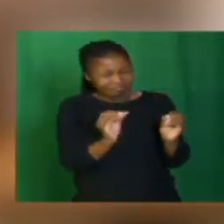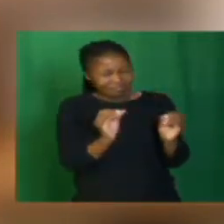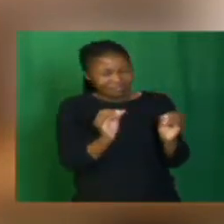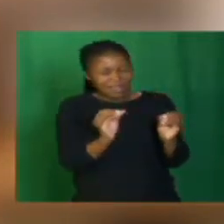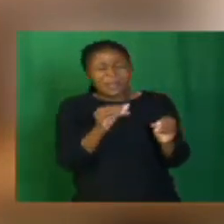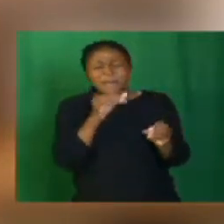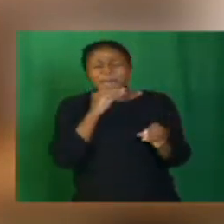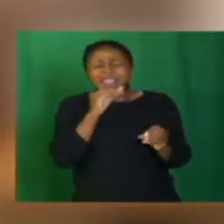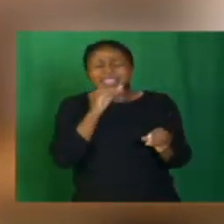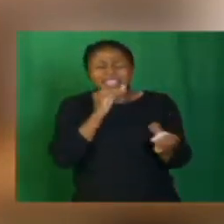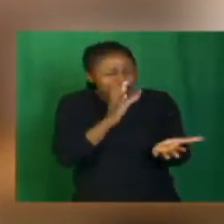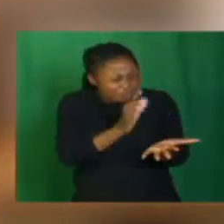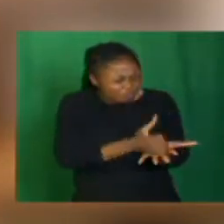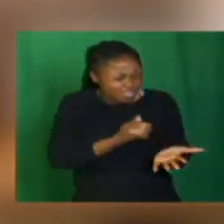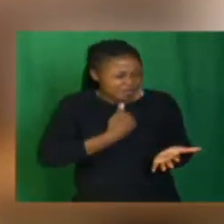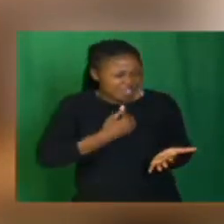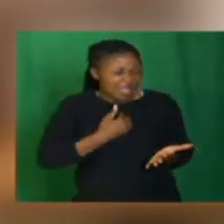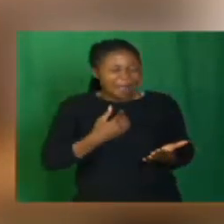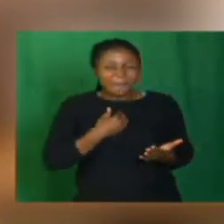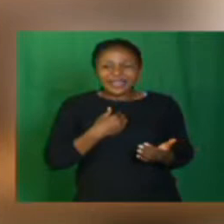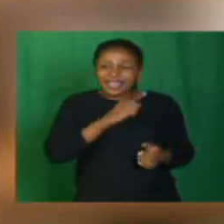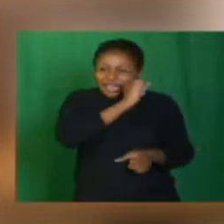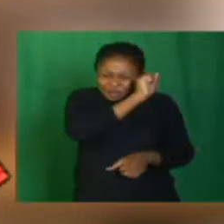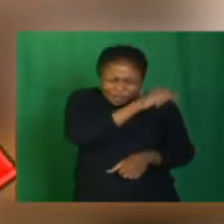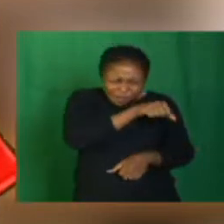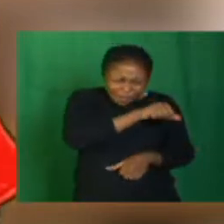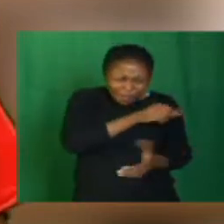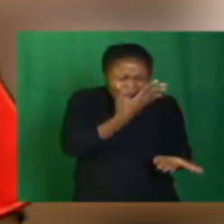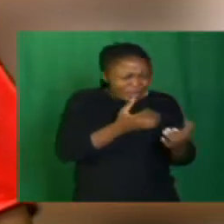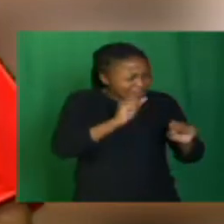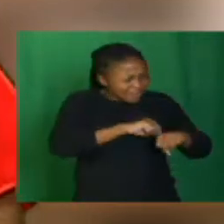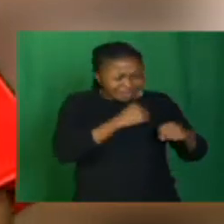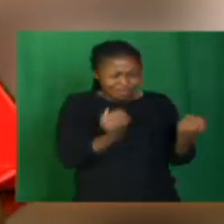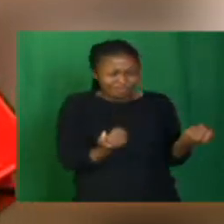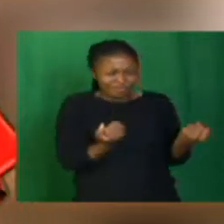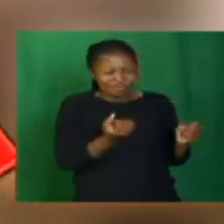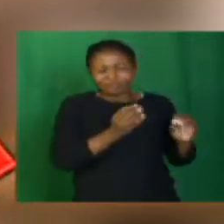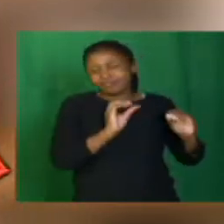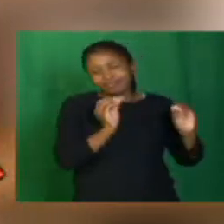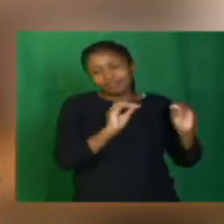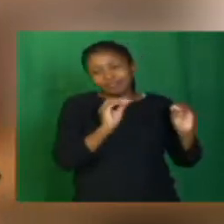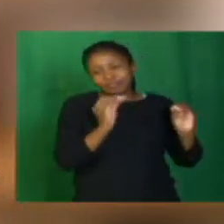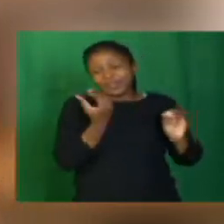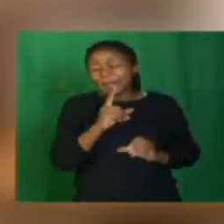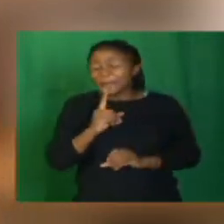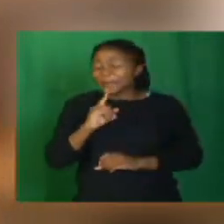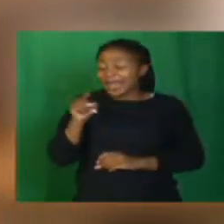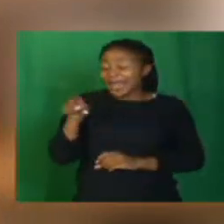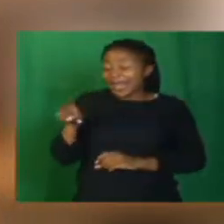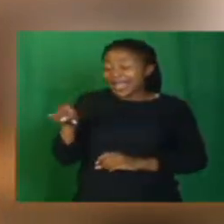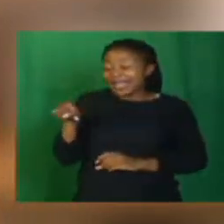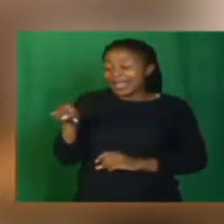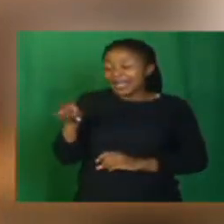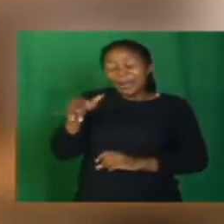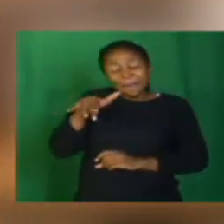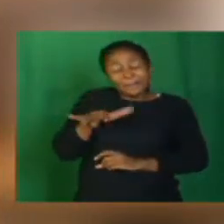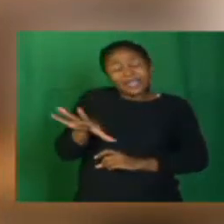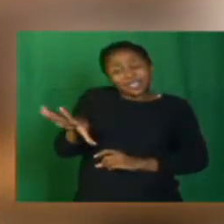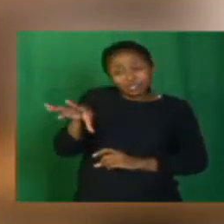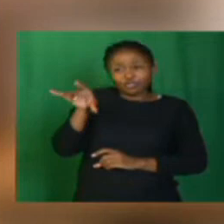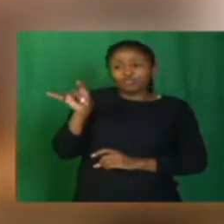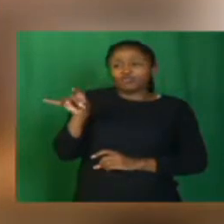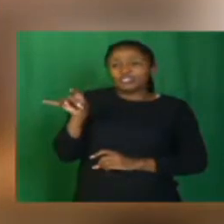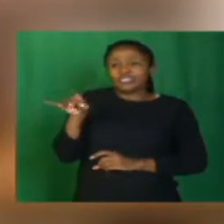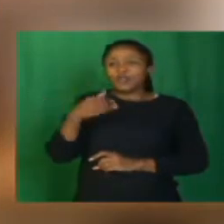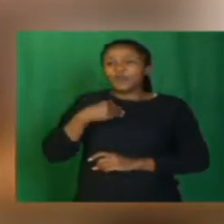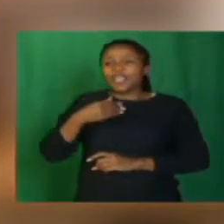without taking a particular stand. Whereas in argumentative writing, you have a strong